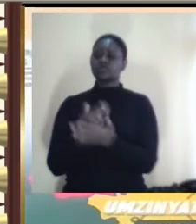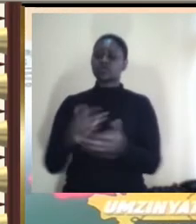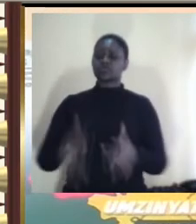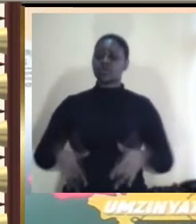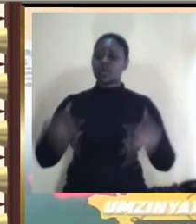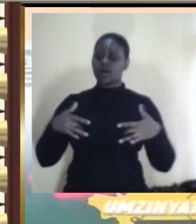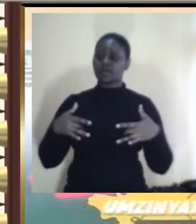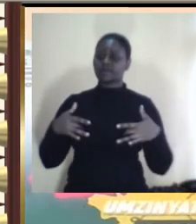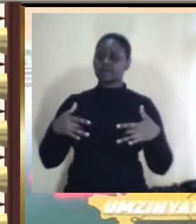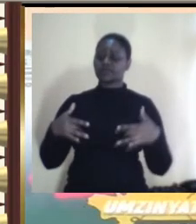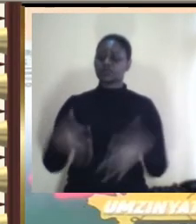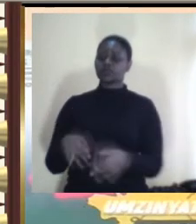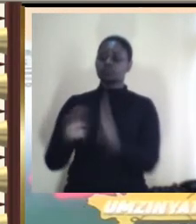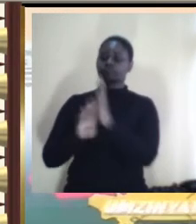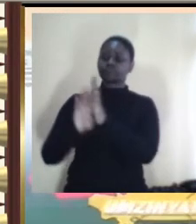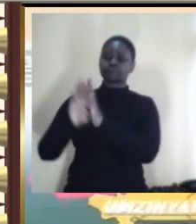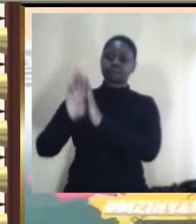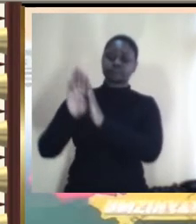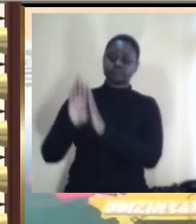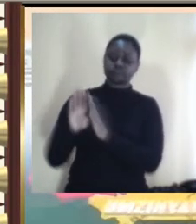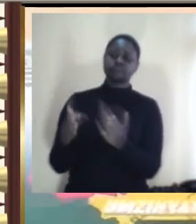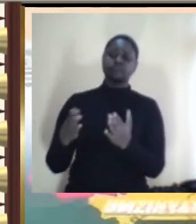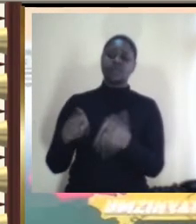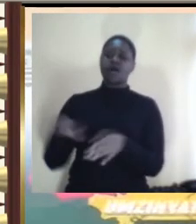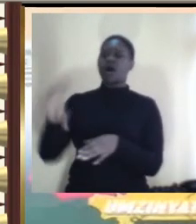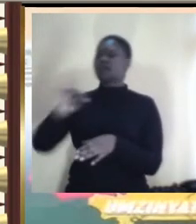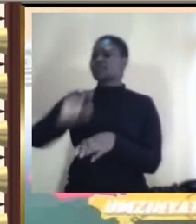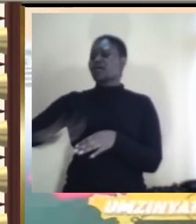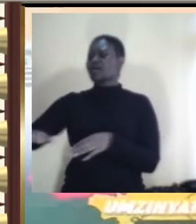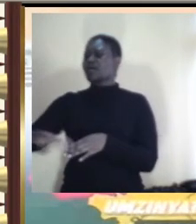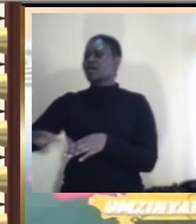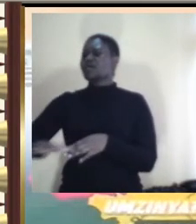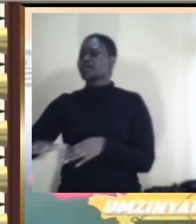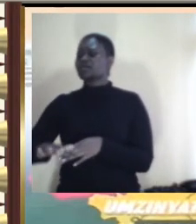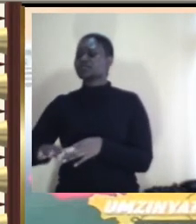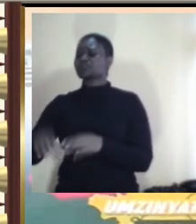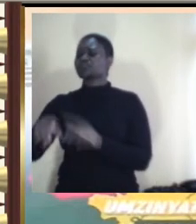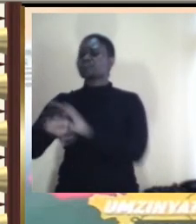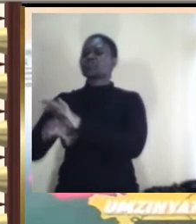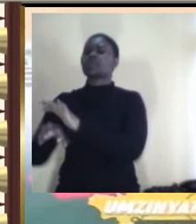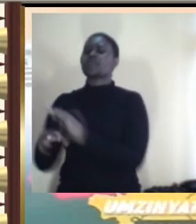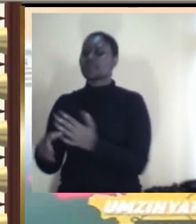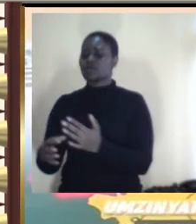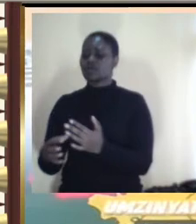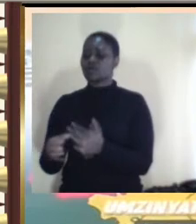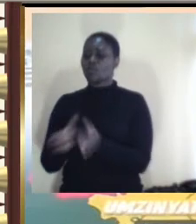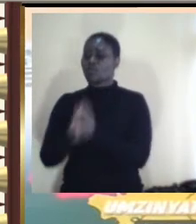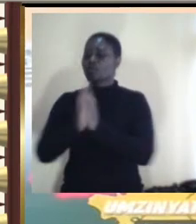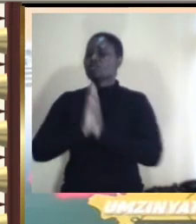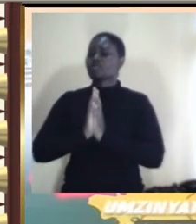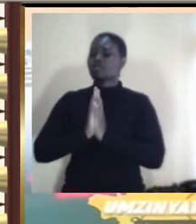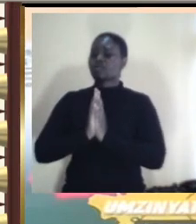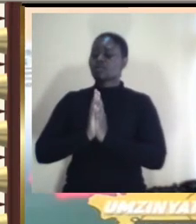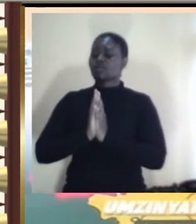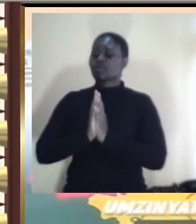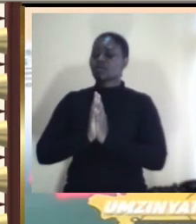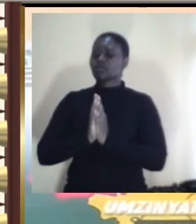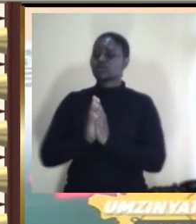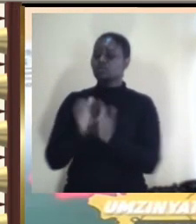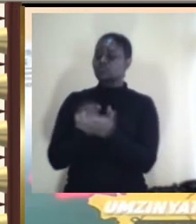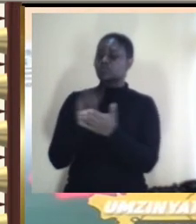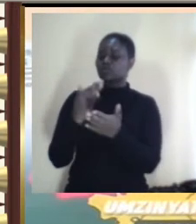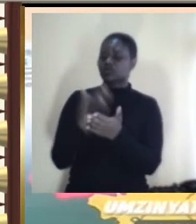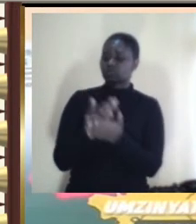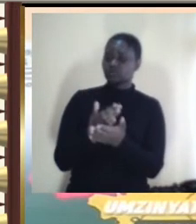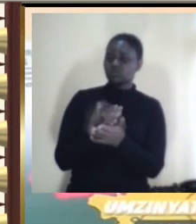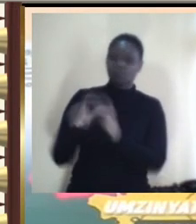livestock development. Many of the failed area in the province will require new fencing to ensure